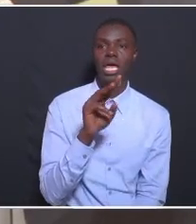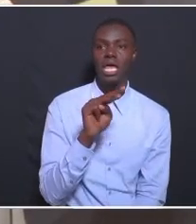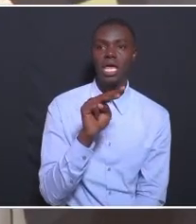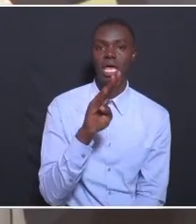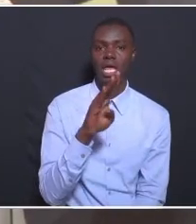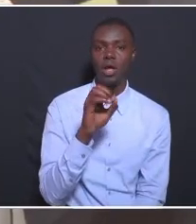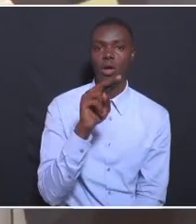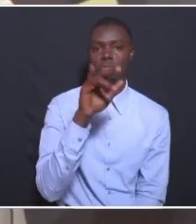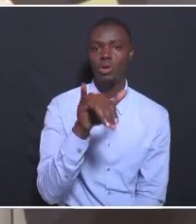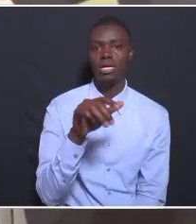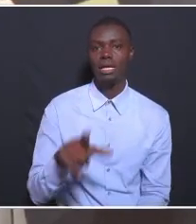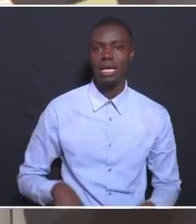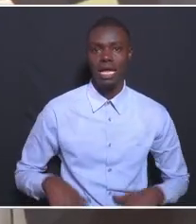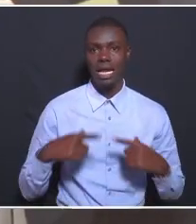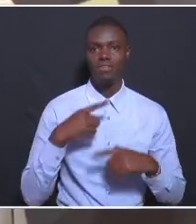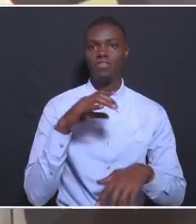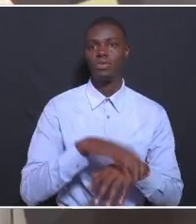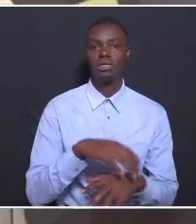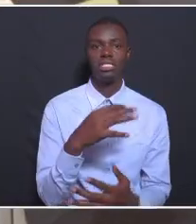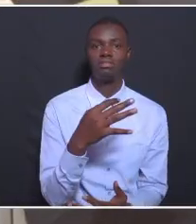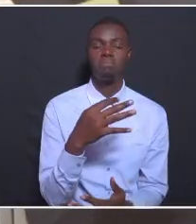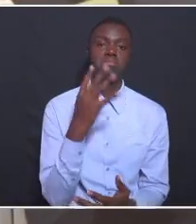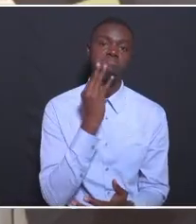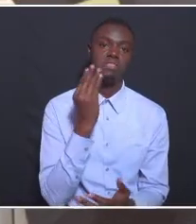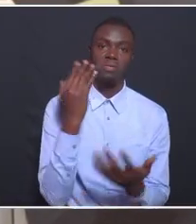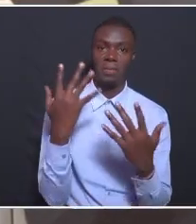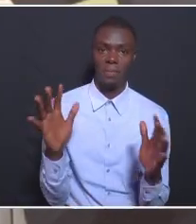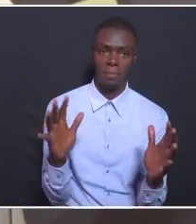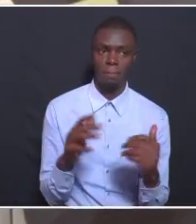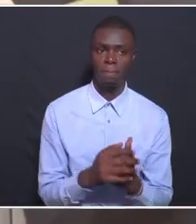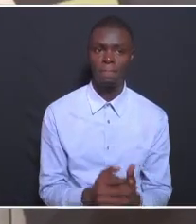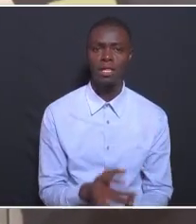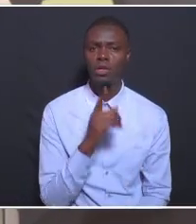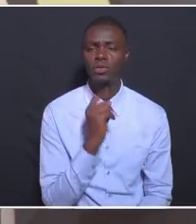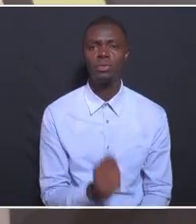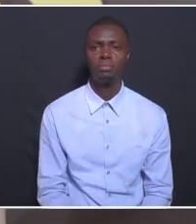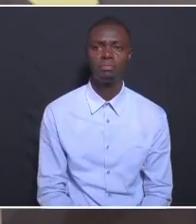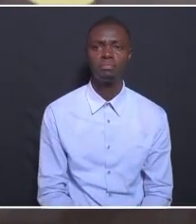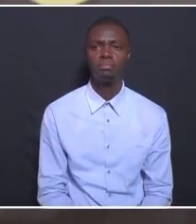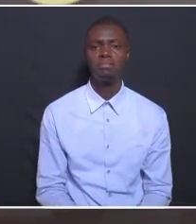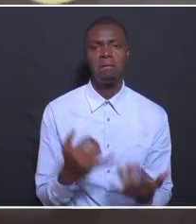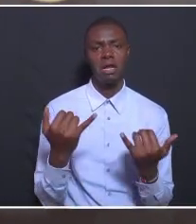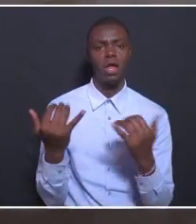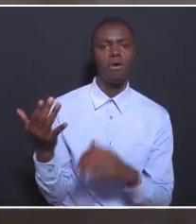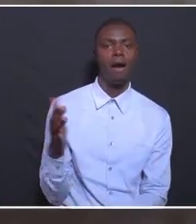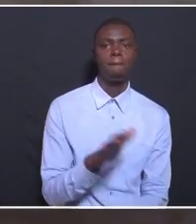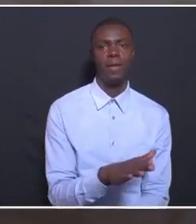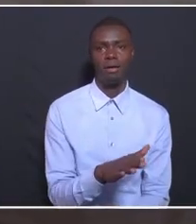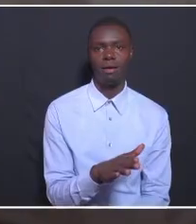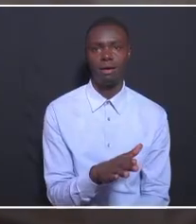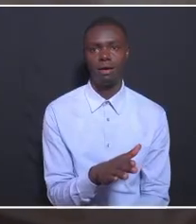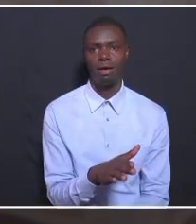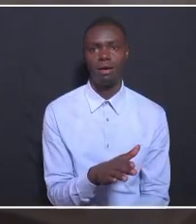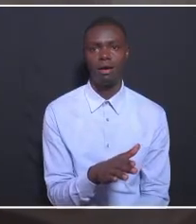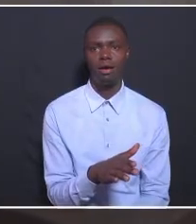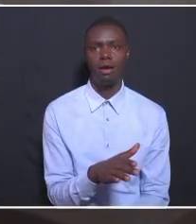years, gained some valuable experience over there. So at least now I'm back, and I've just